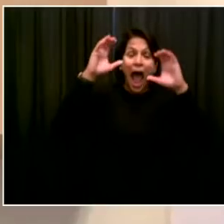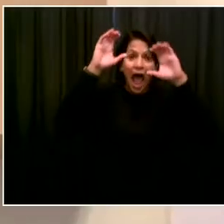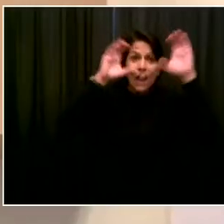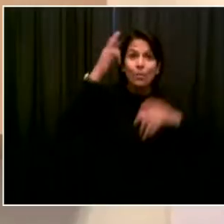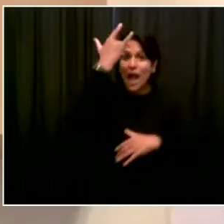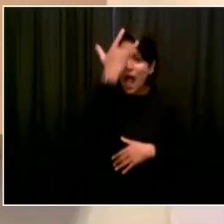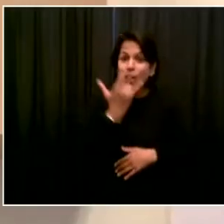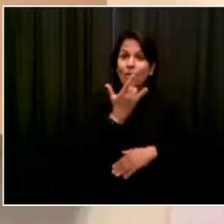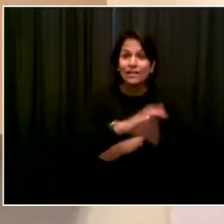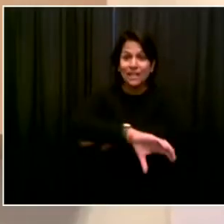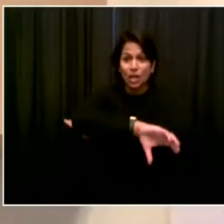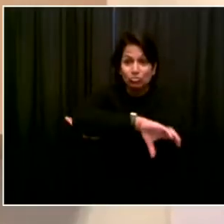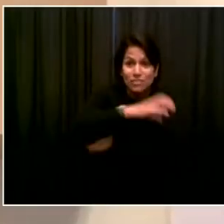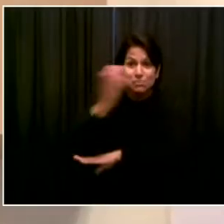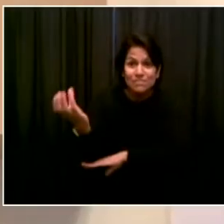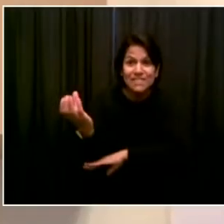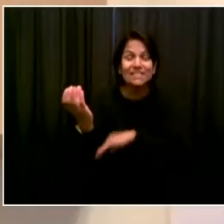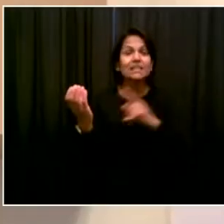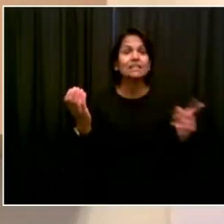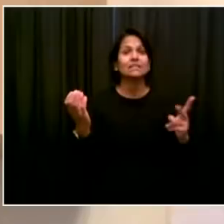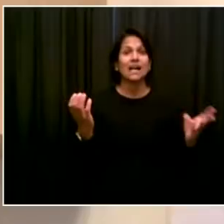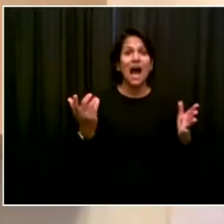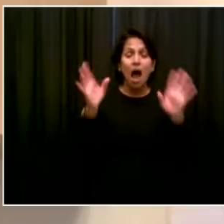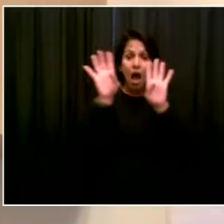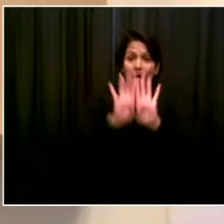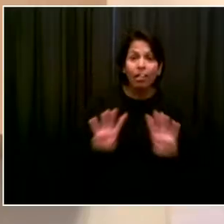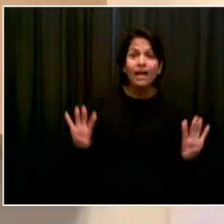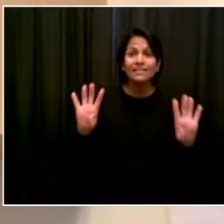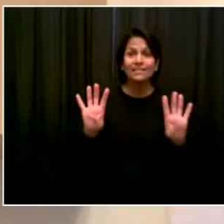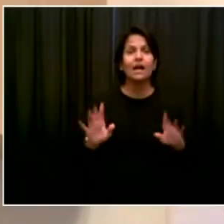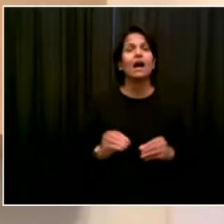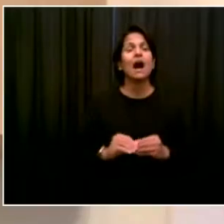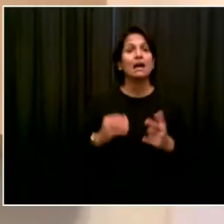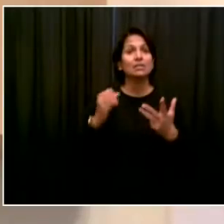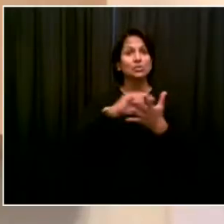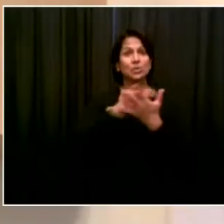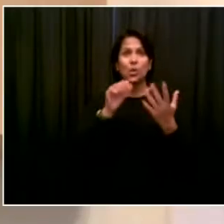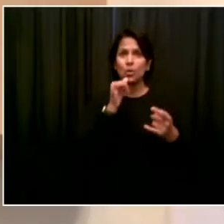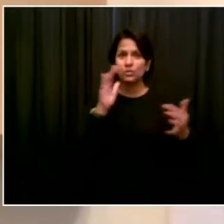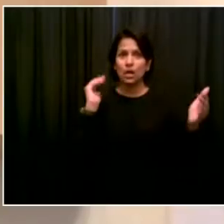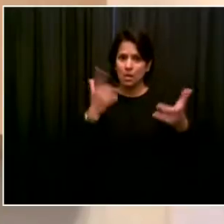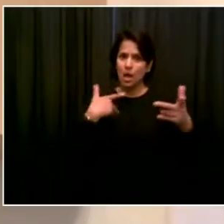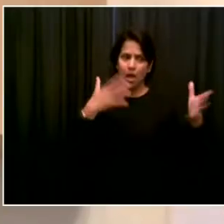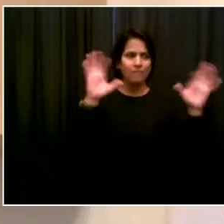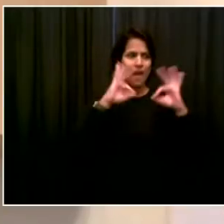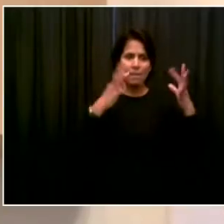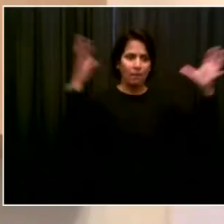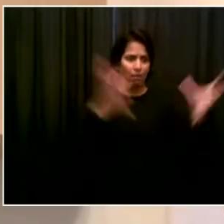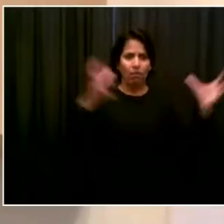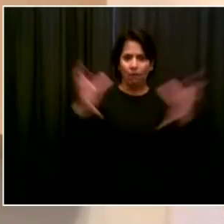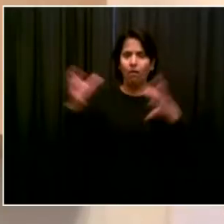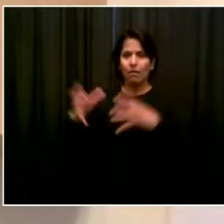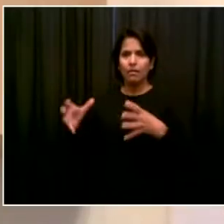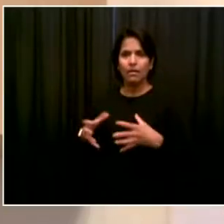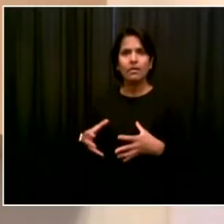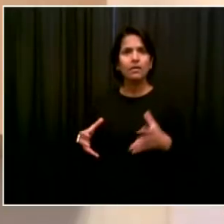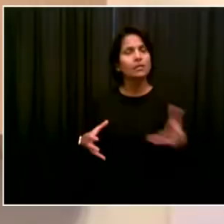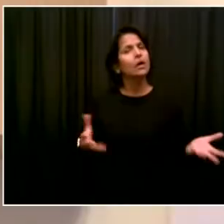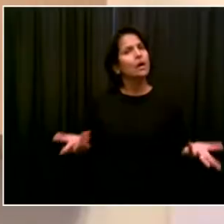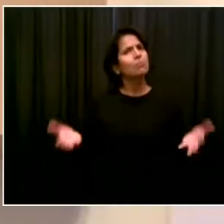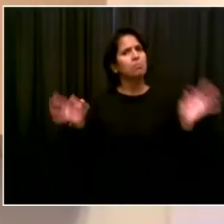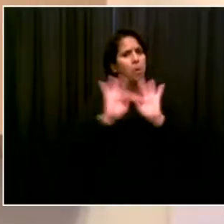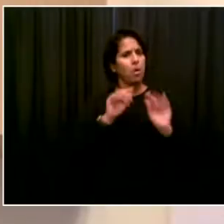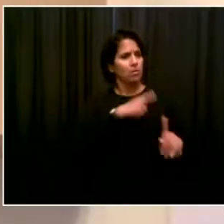the arm is something that will lead to a happy, healthy holiday, hugs, laughter, and something that'll take our